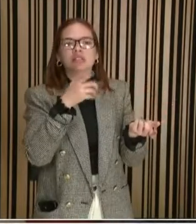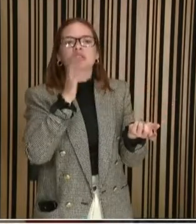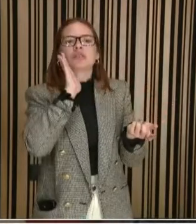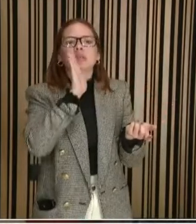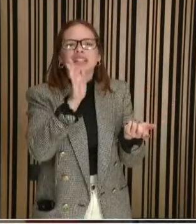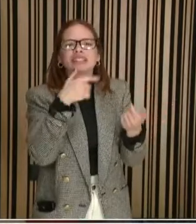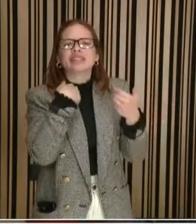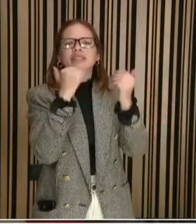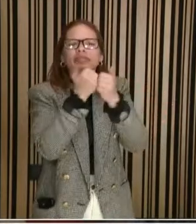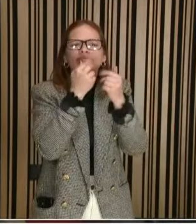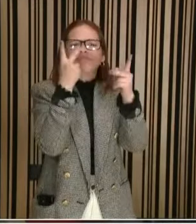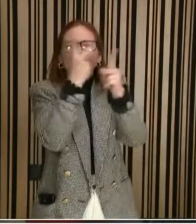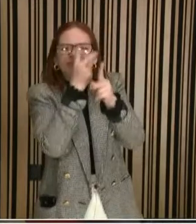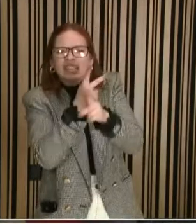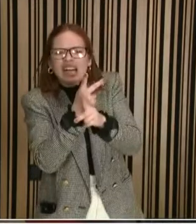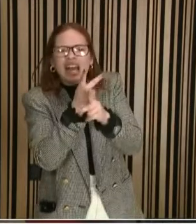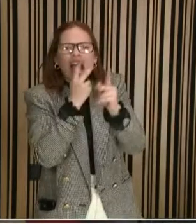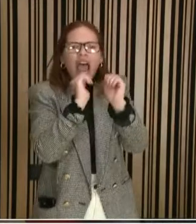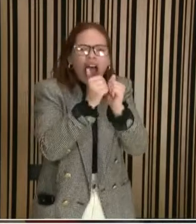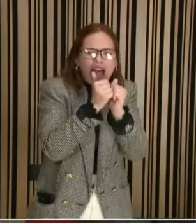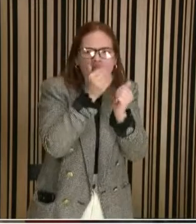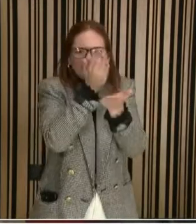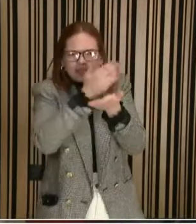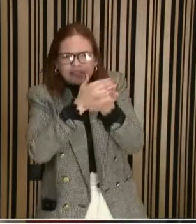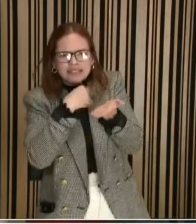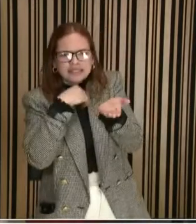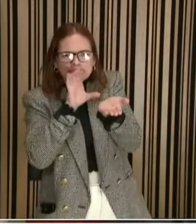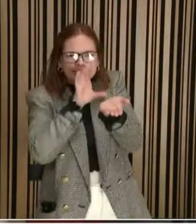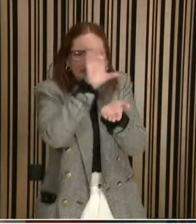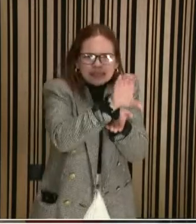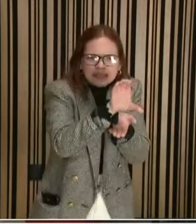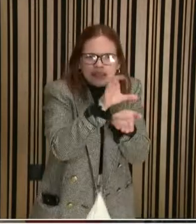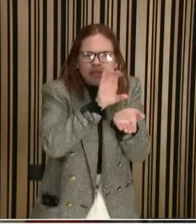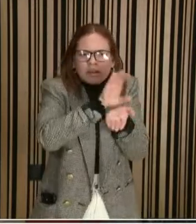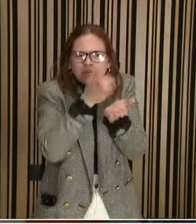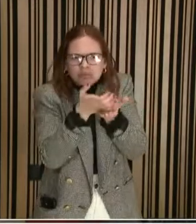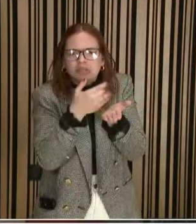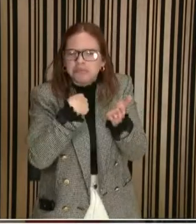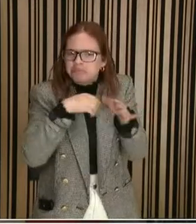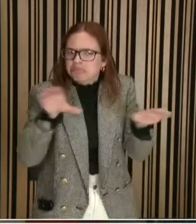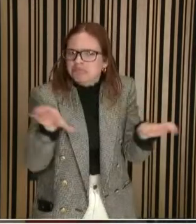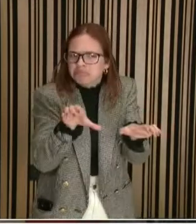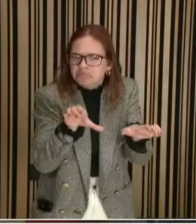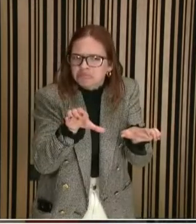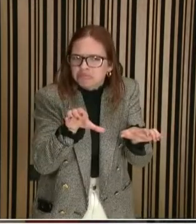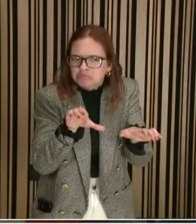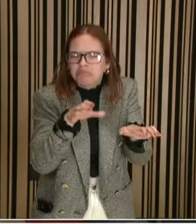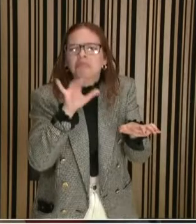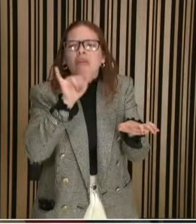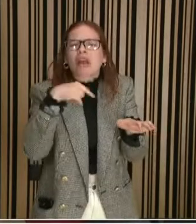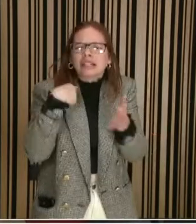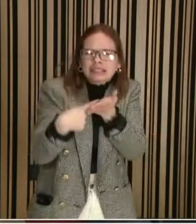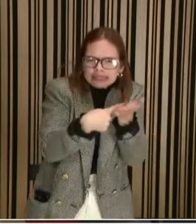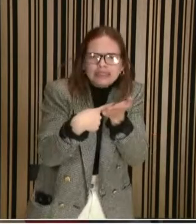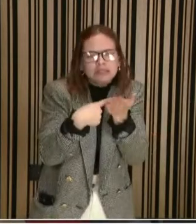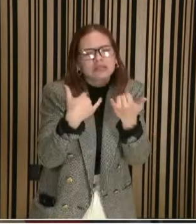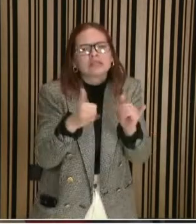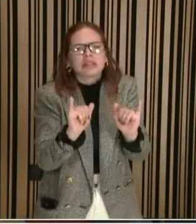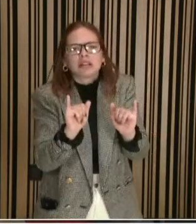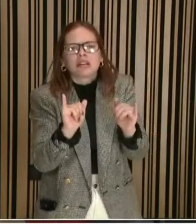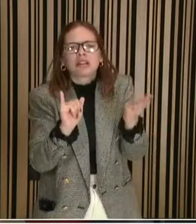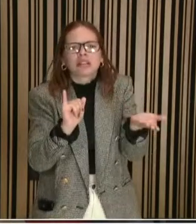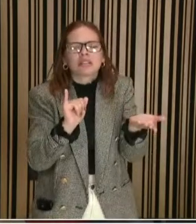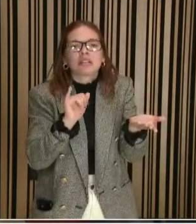budget process to do exactly that. I have issued some